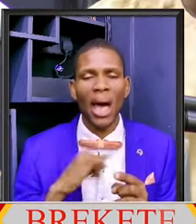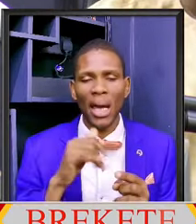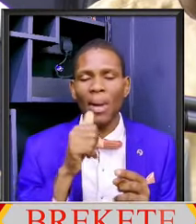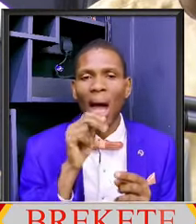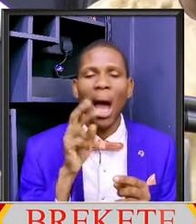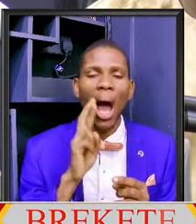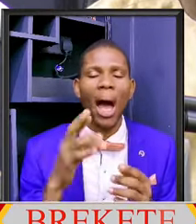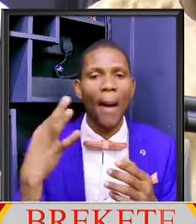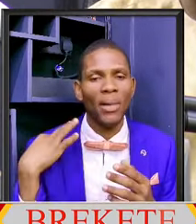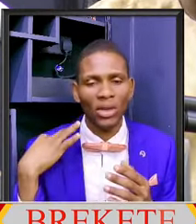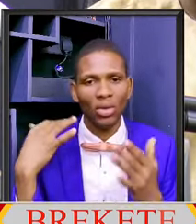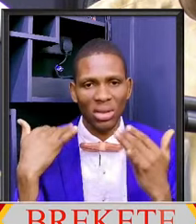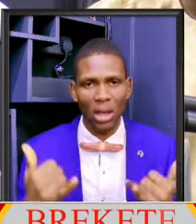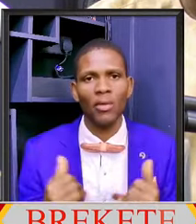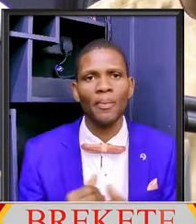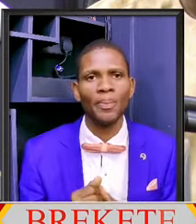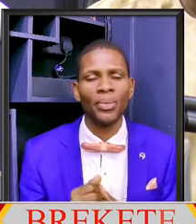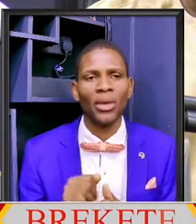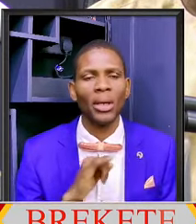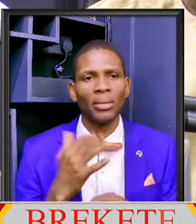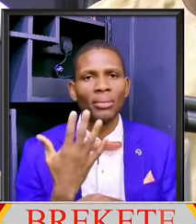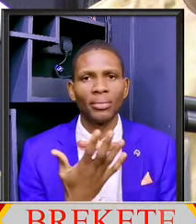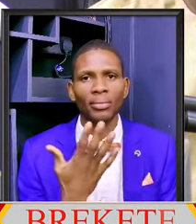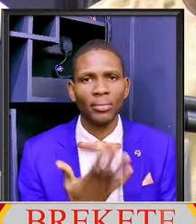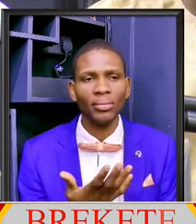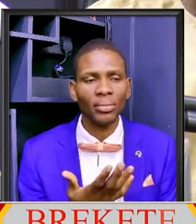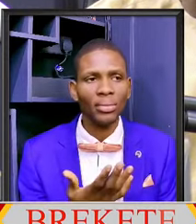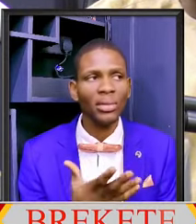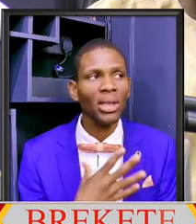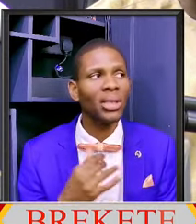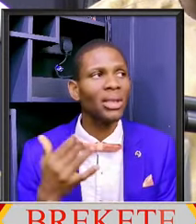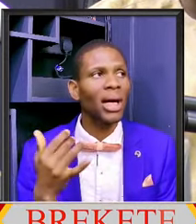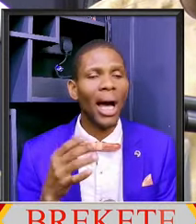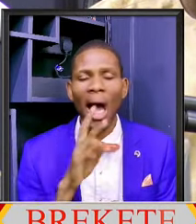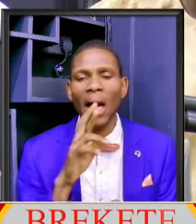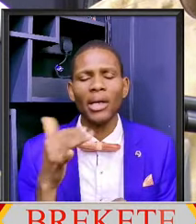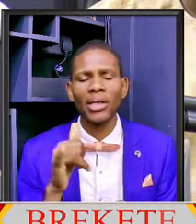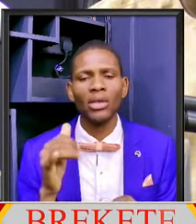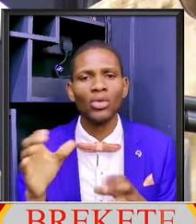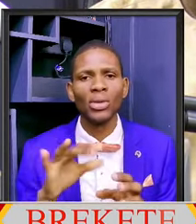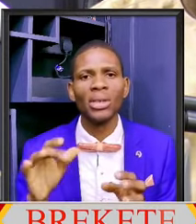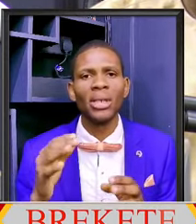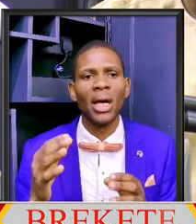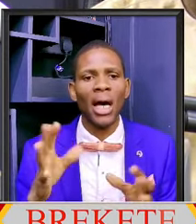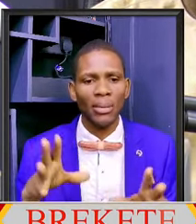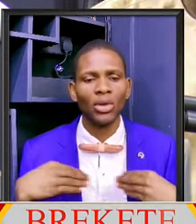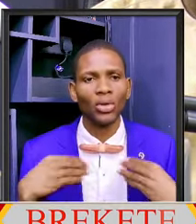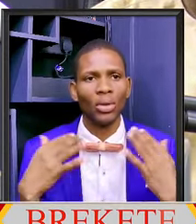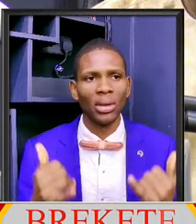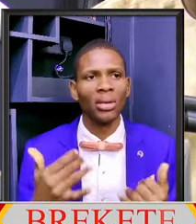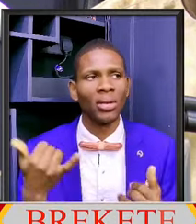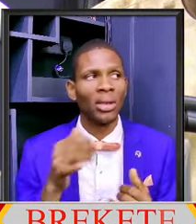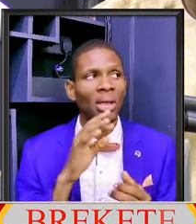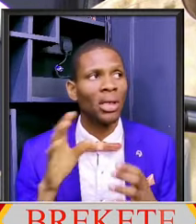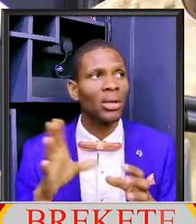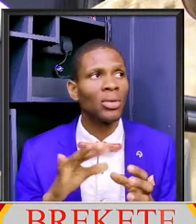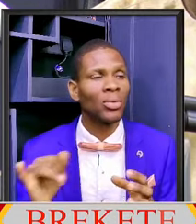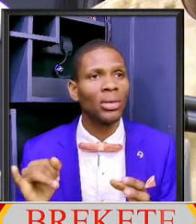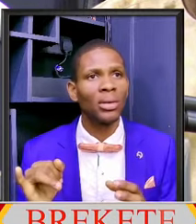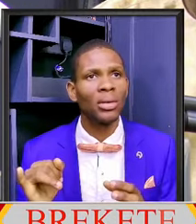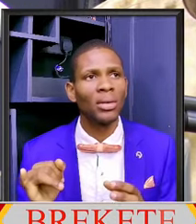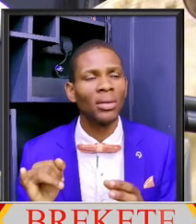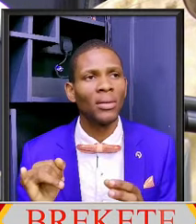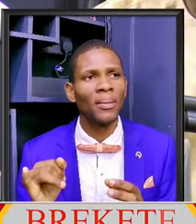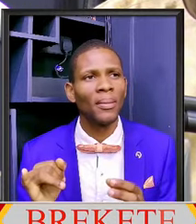now. I beg. And then they do admission now. Yeah, they are doing. The problem is